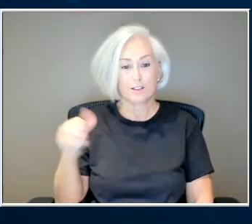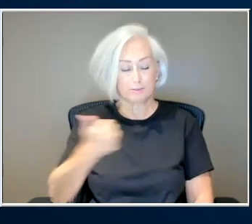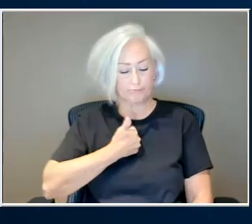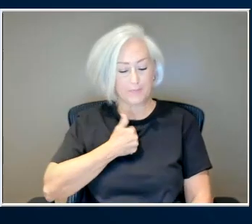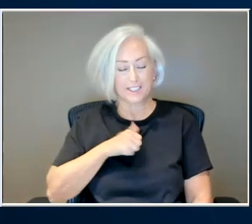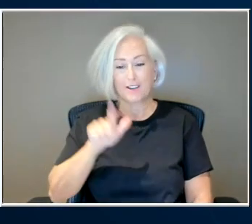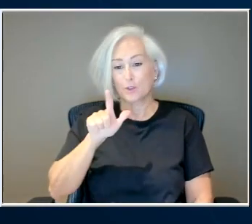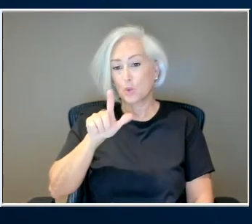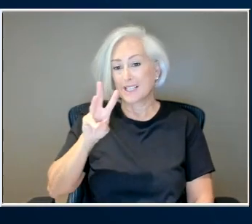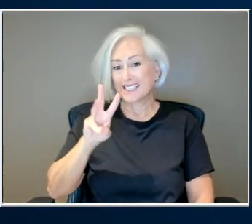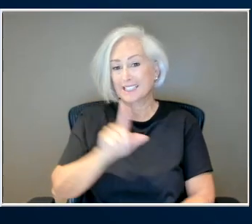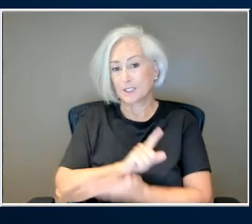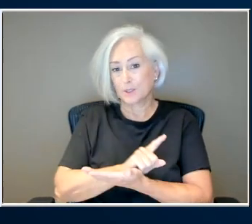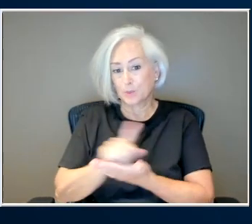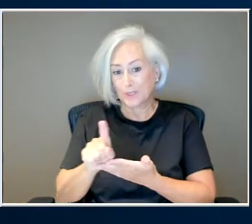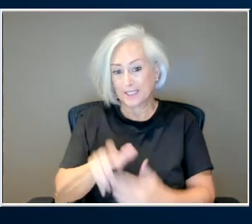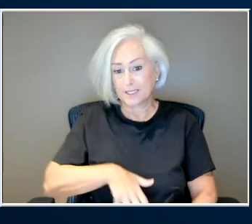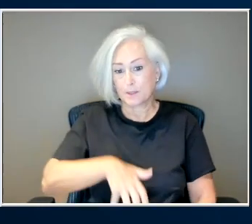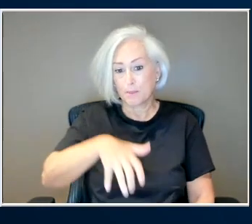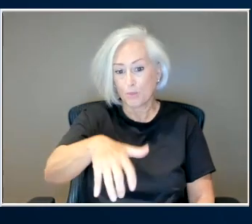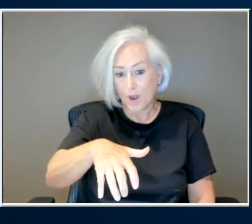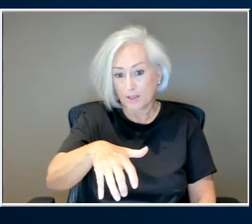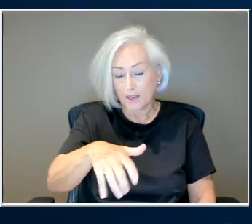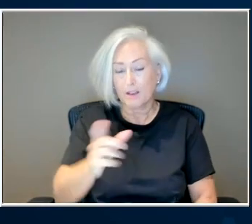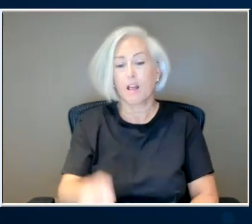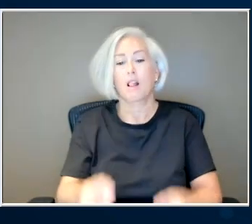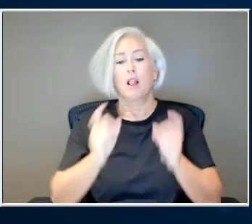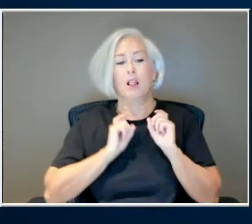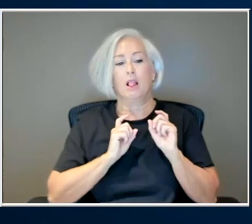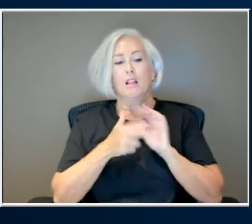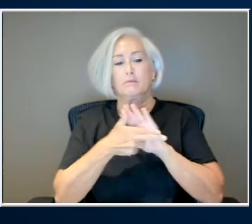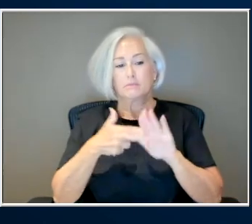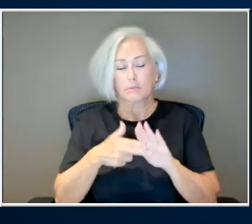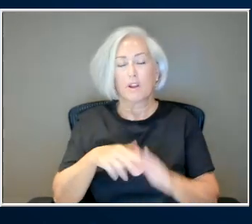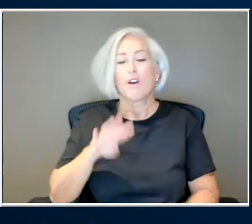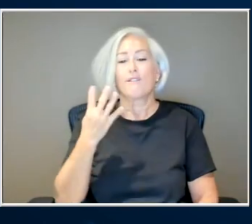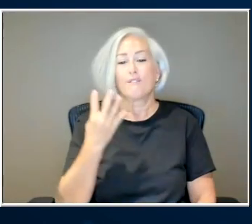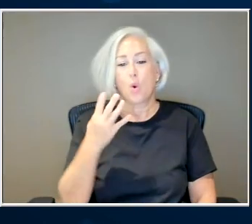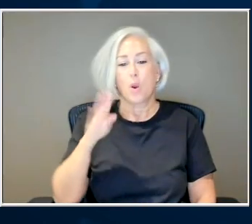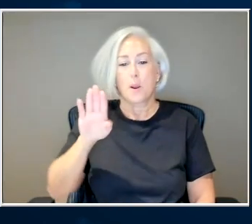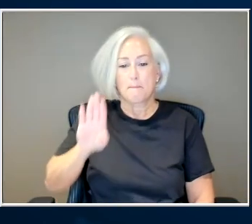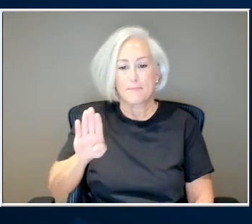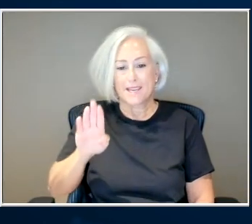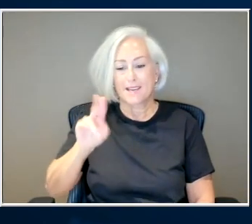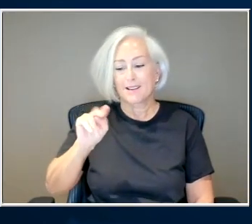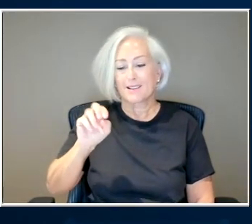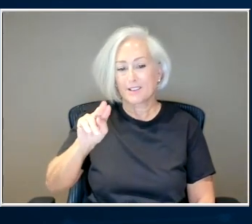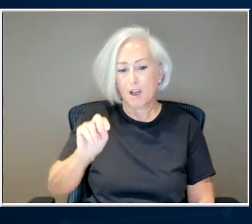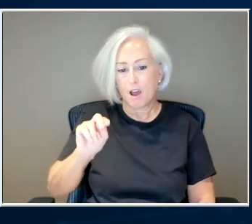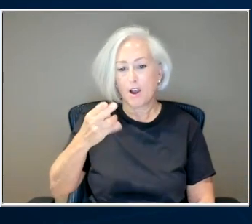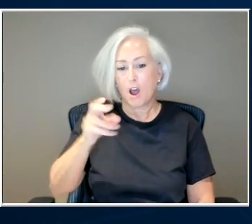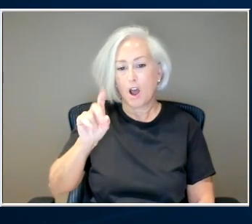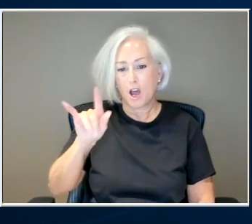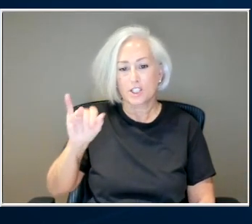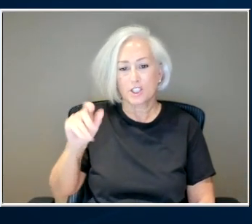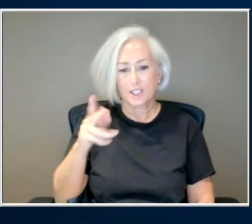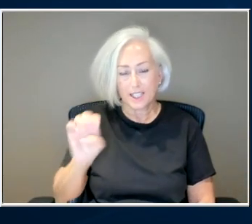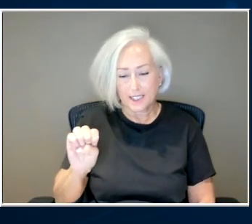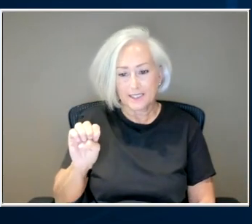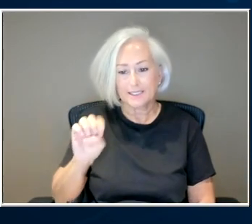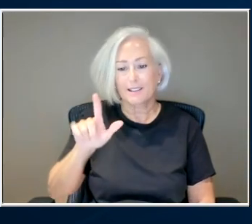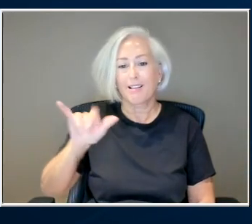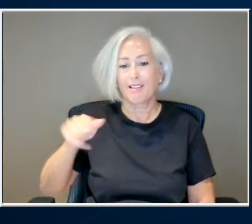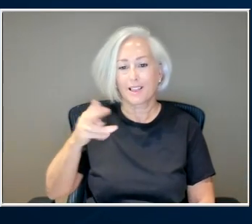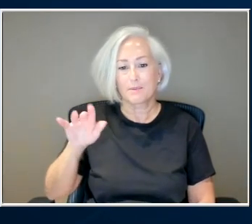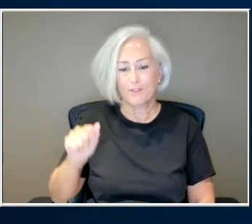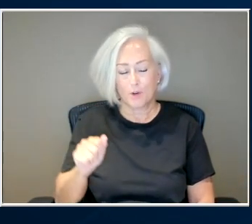was diagnosed with stage 4B non-Hodgkin's lymphoma. Dr. Shunay can speak to the 4B, but